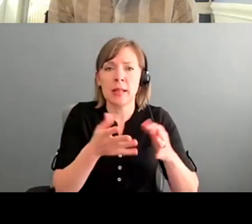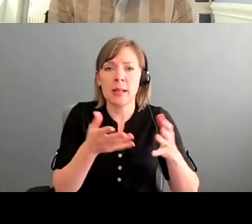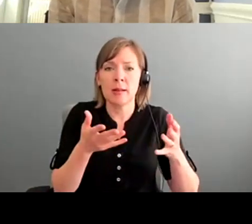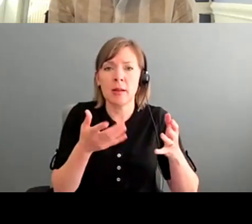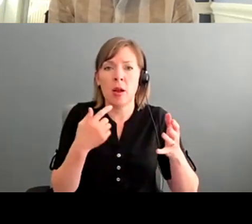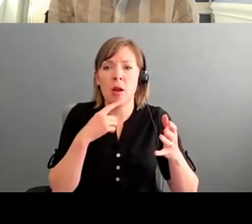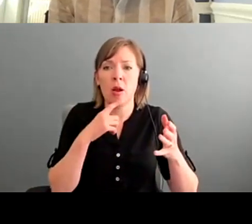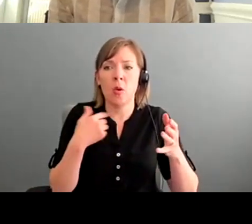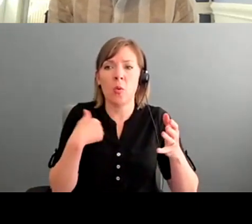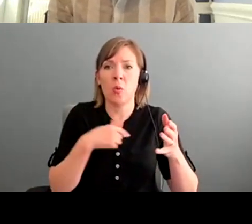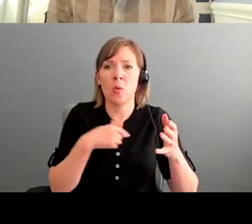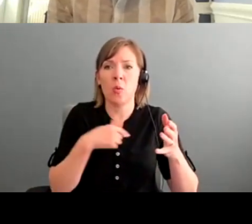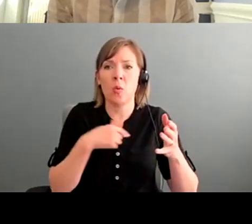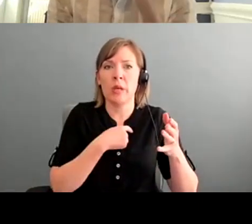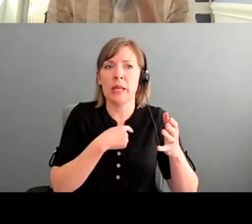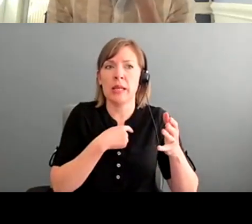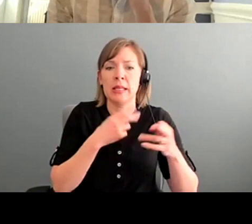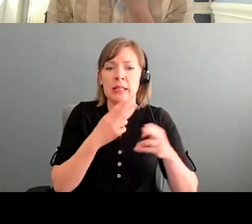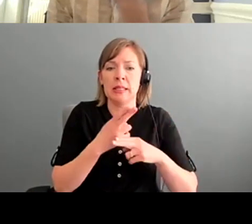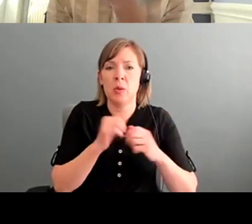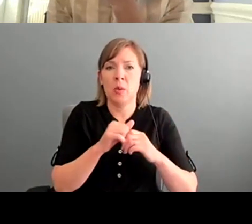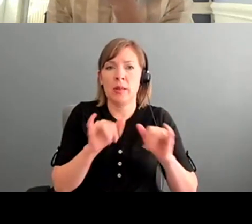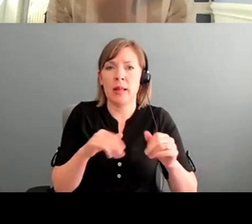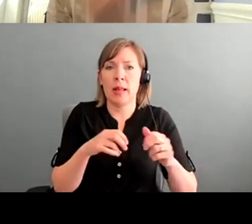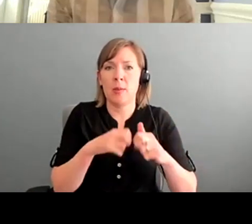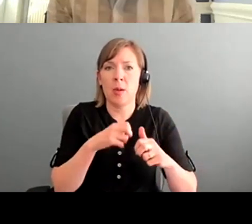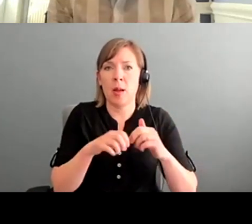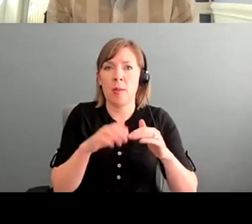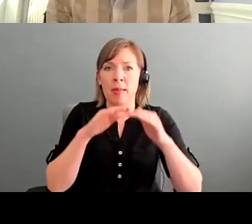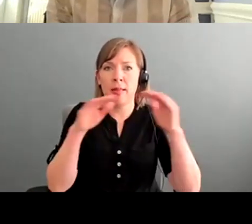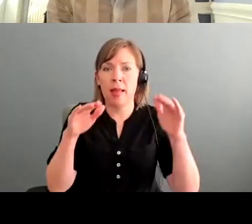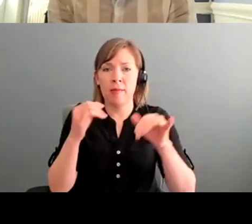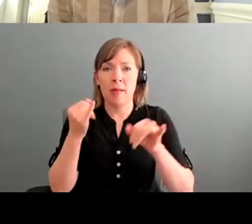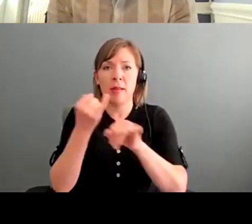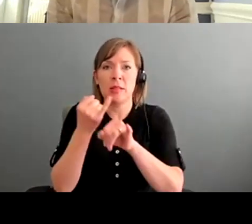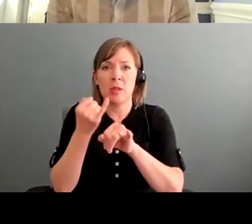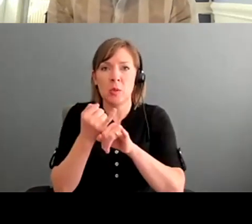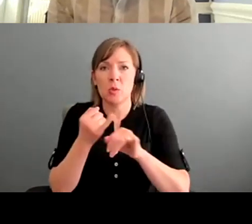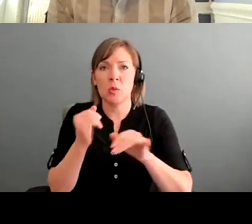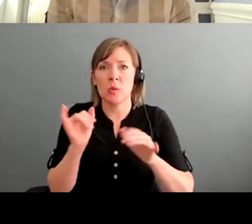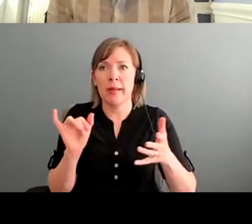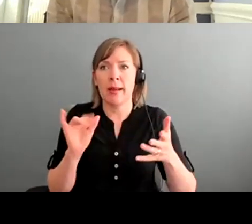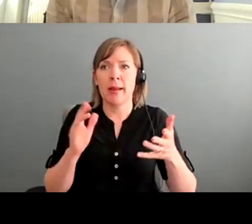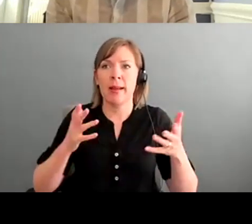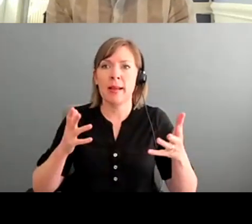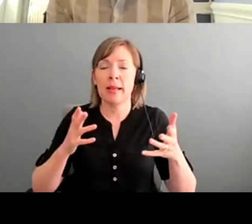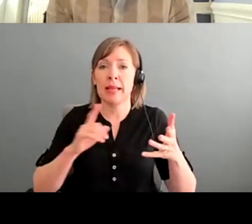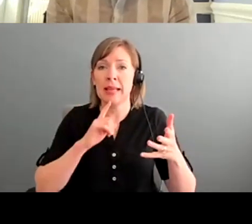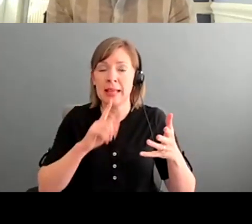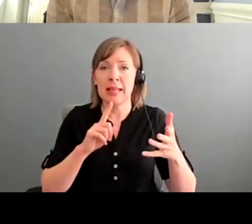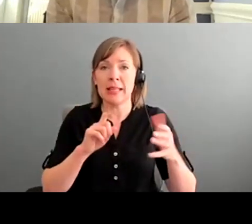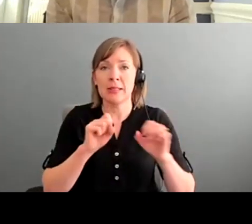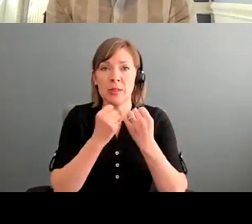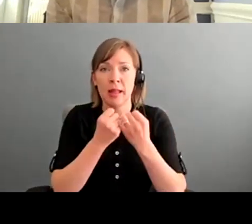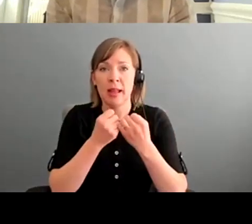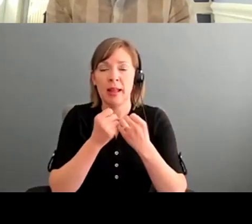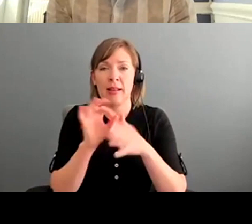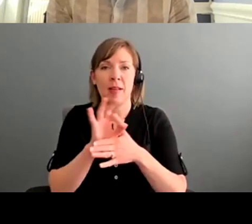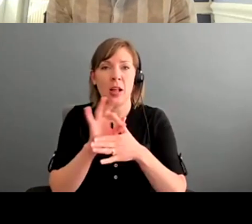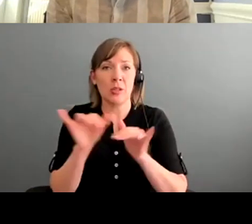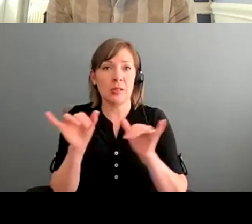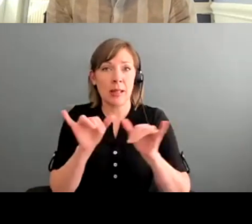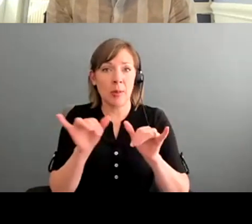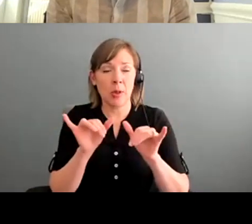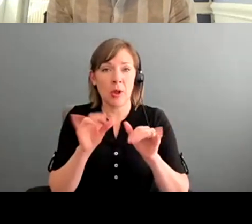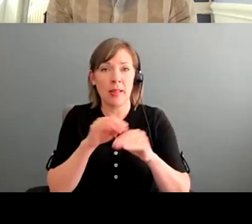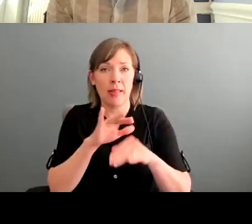we dealing with the same problem at the level of institution? Like, is society functioning similar